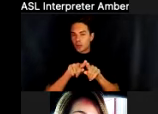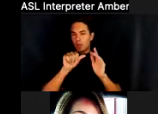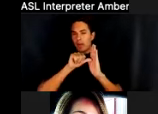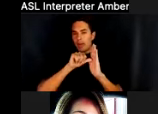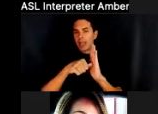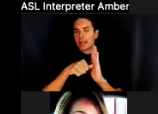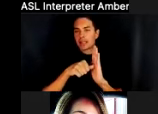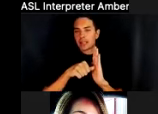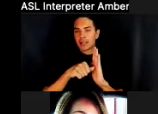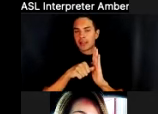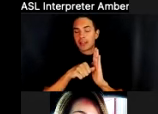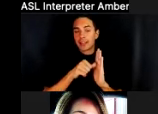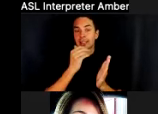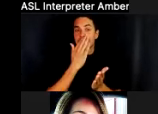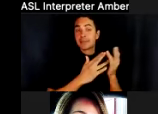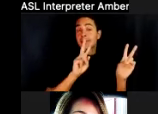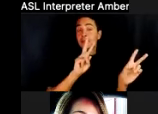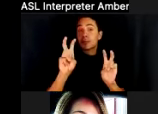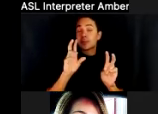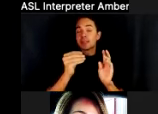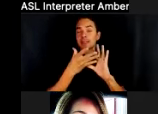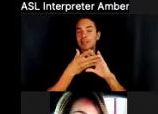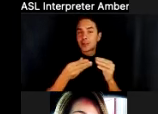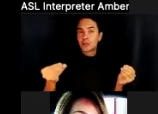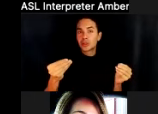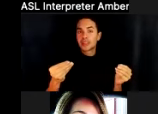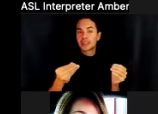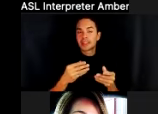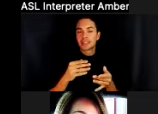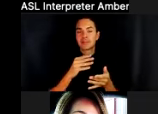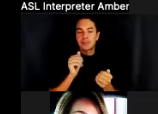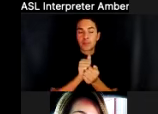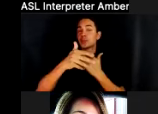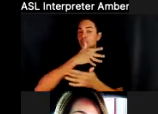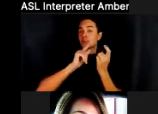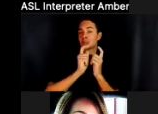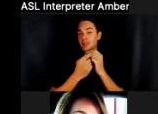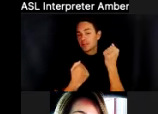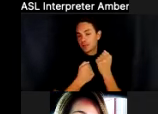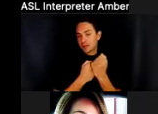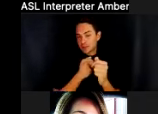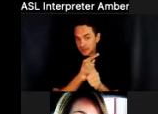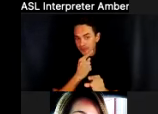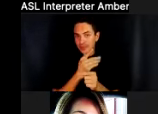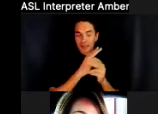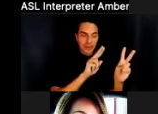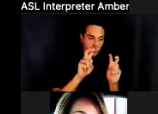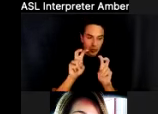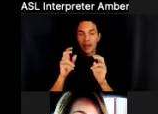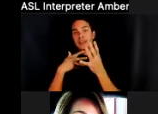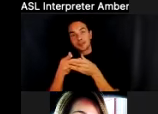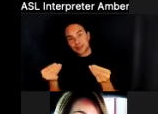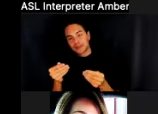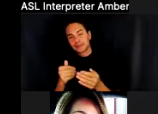of issues and solutions in terms of social change advocacy. And really sort of